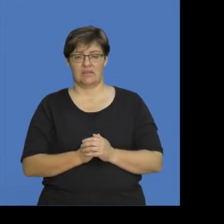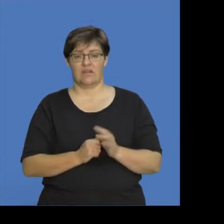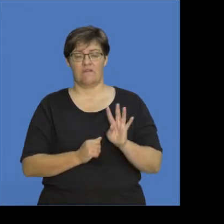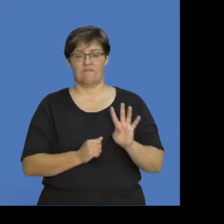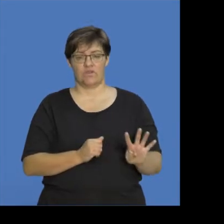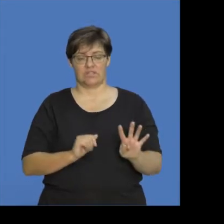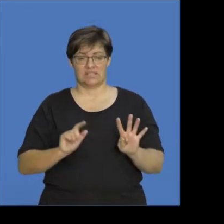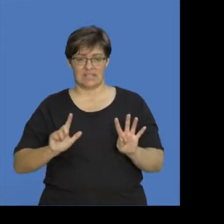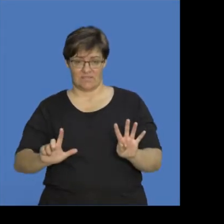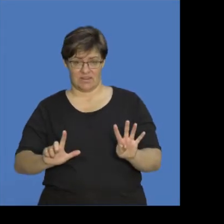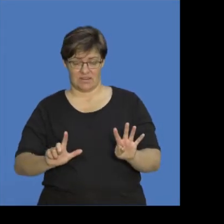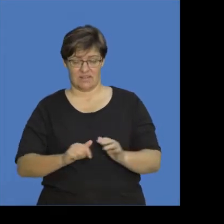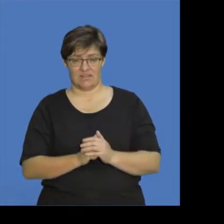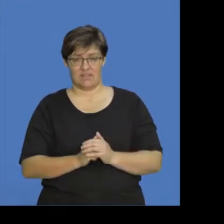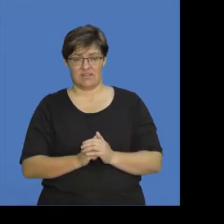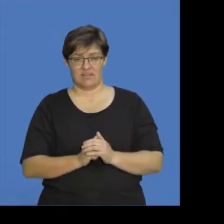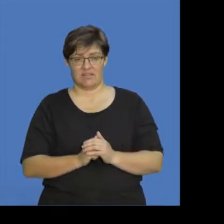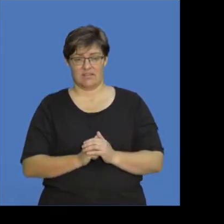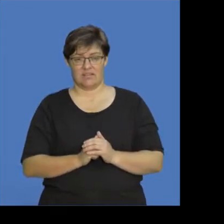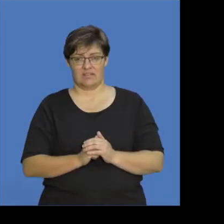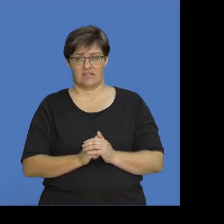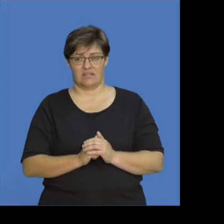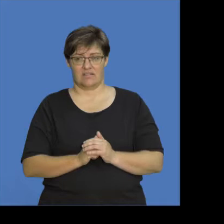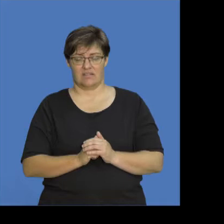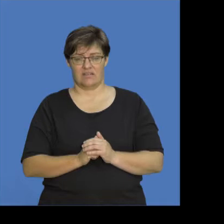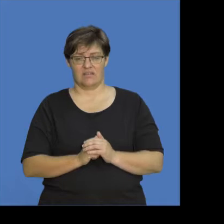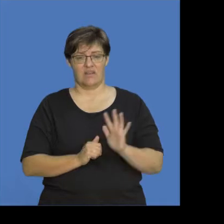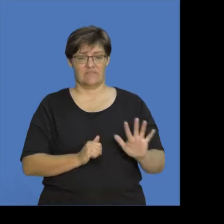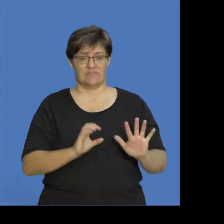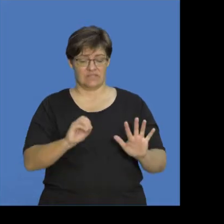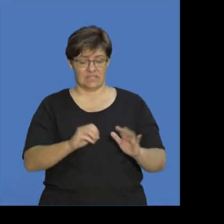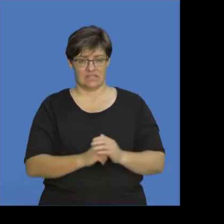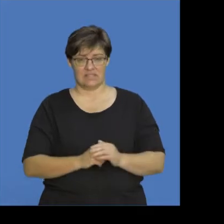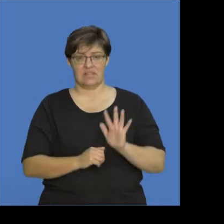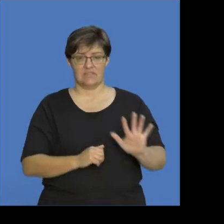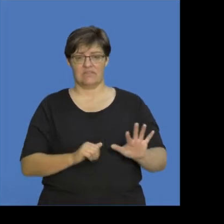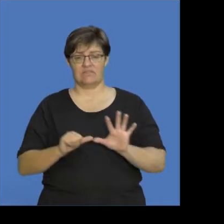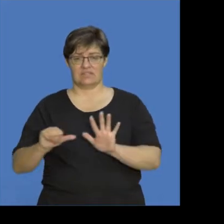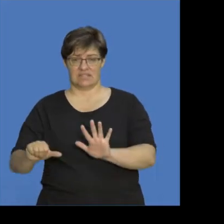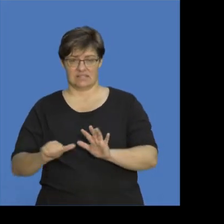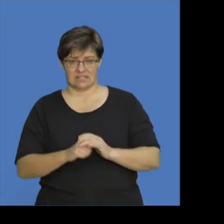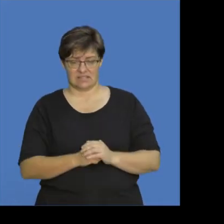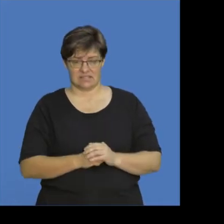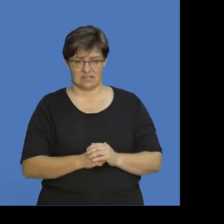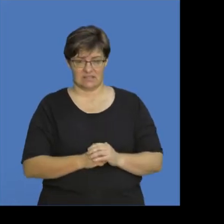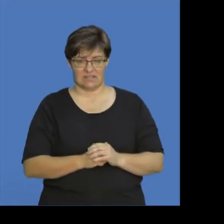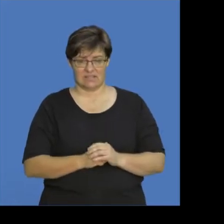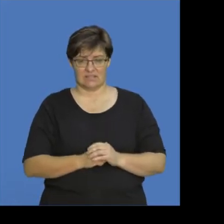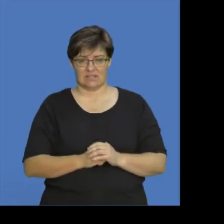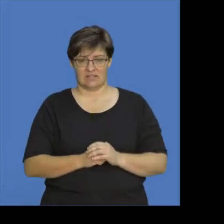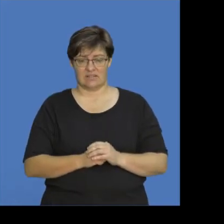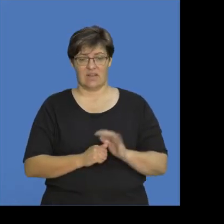again, and we have 47. Can you do all of them? Then we have 50 and